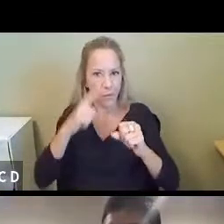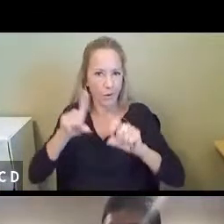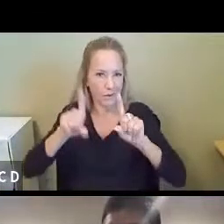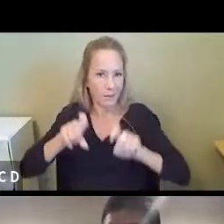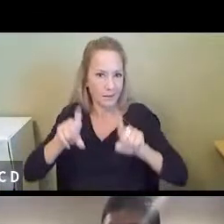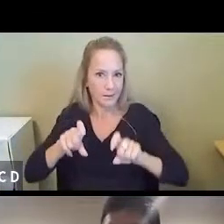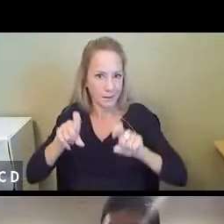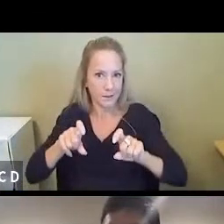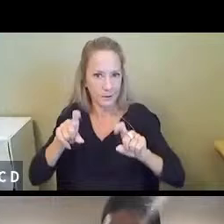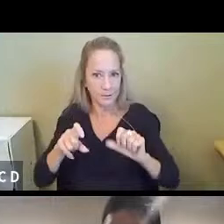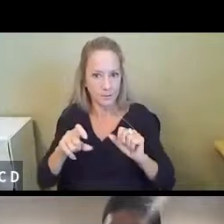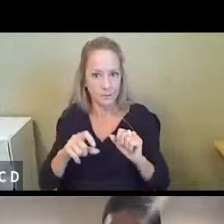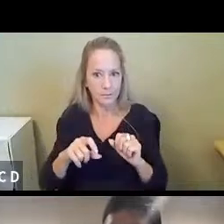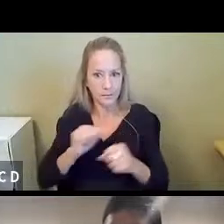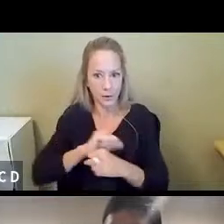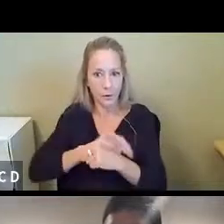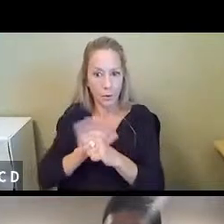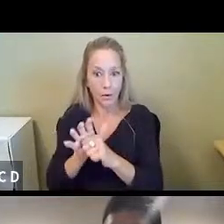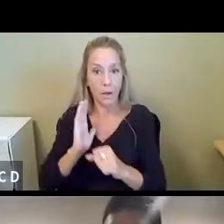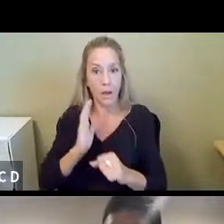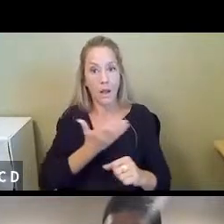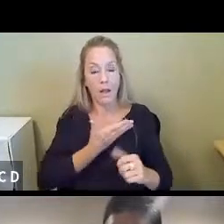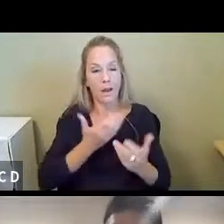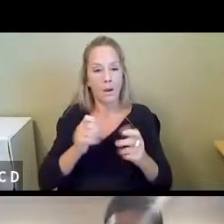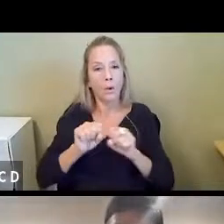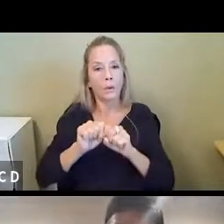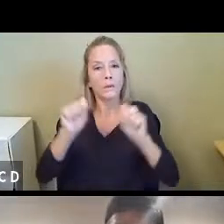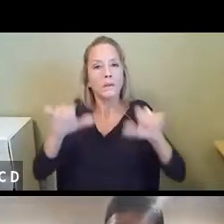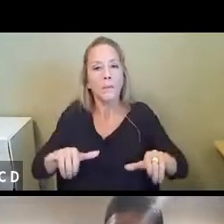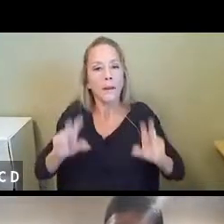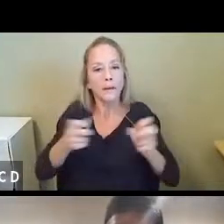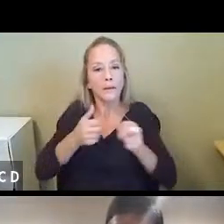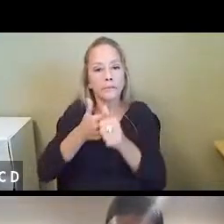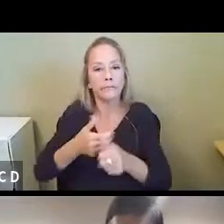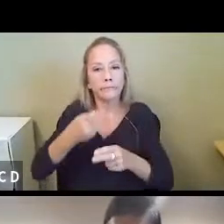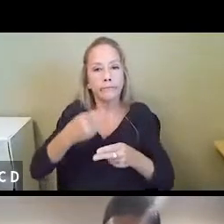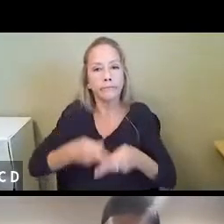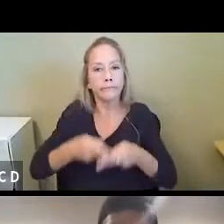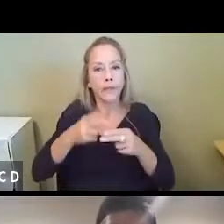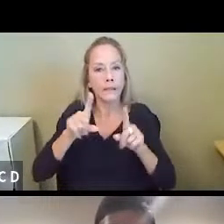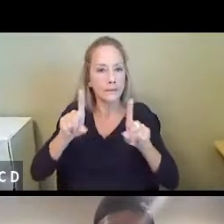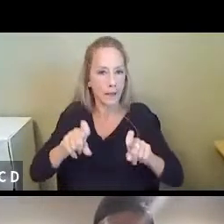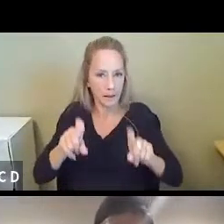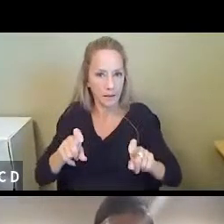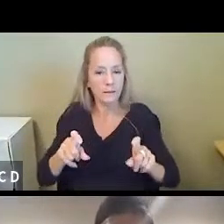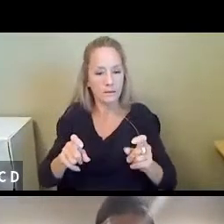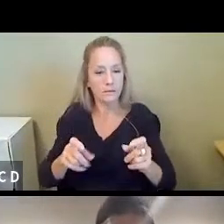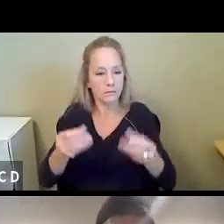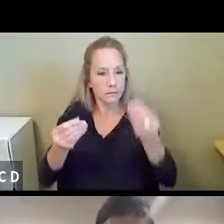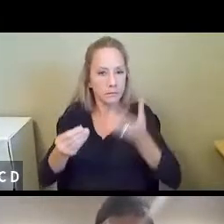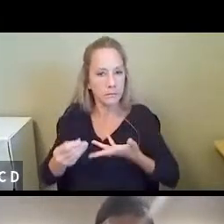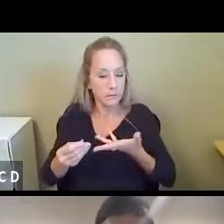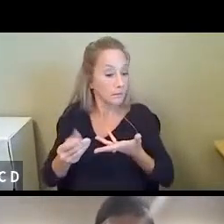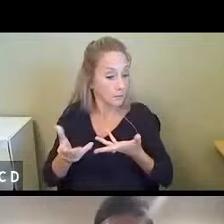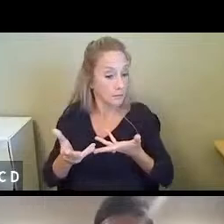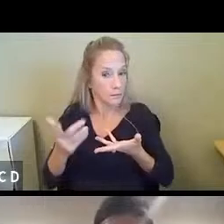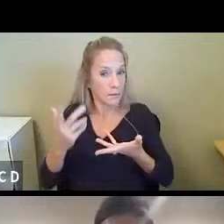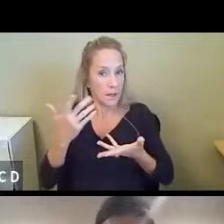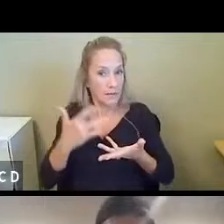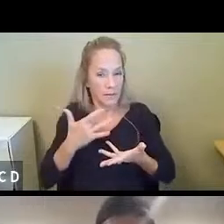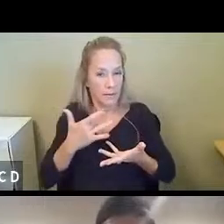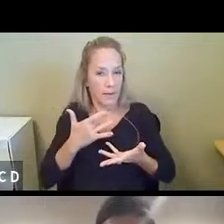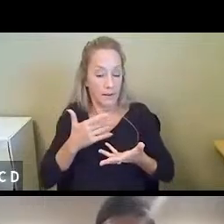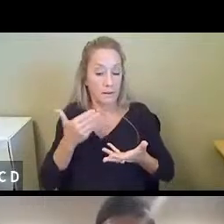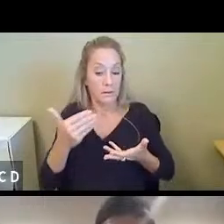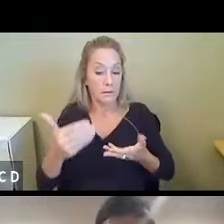And our systematic testing is going to help us here know a little bit more about what's going on. And I think we'll probably soon start to see, I know we